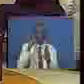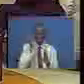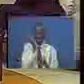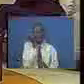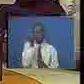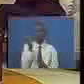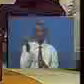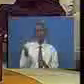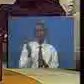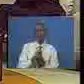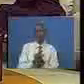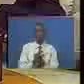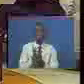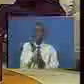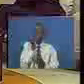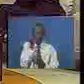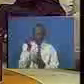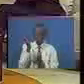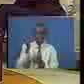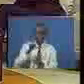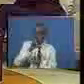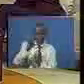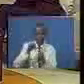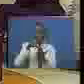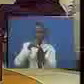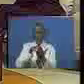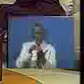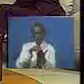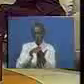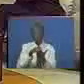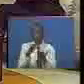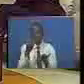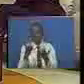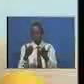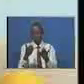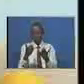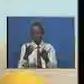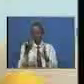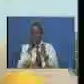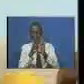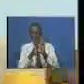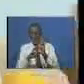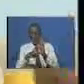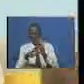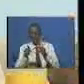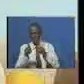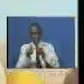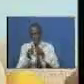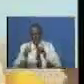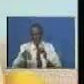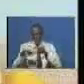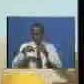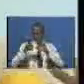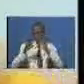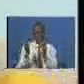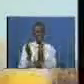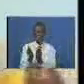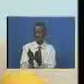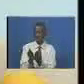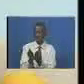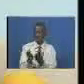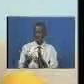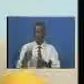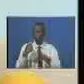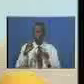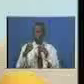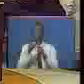ignorance of the conditions so people think that having an Albino child is like a curse to the family we'll talk about we'll talk about albinism